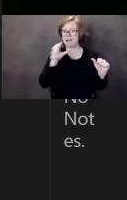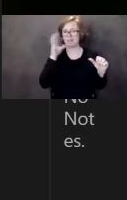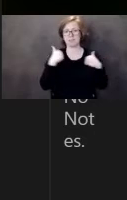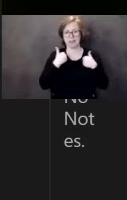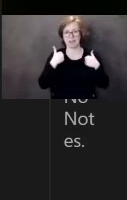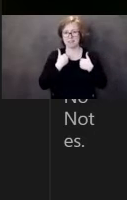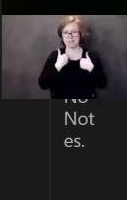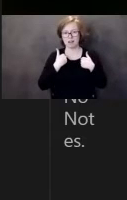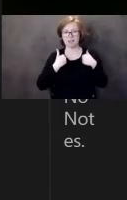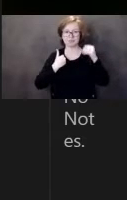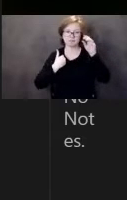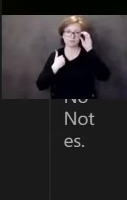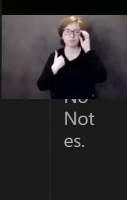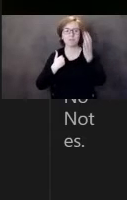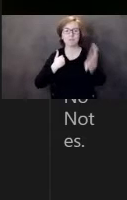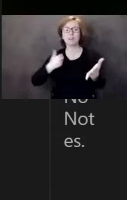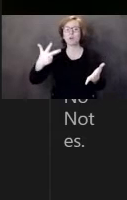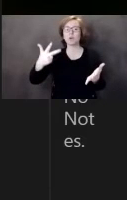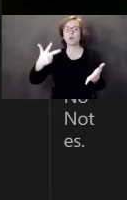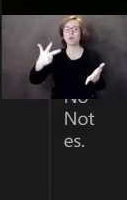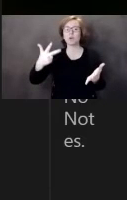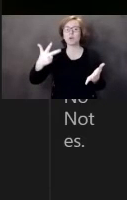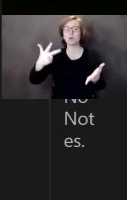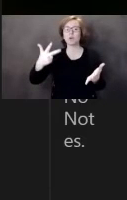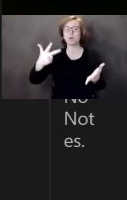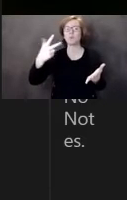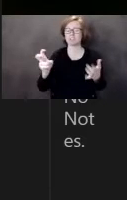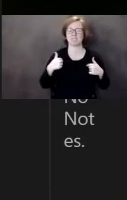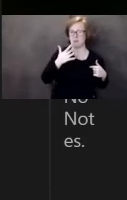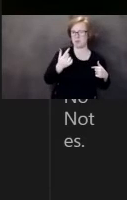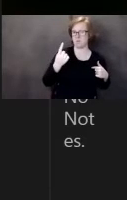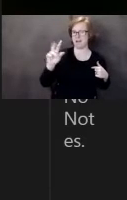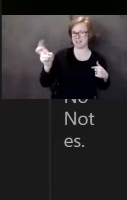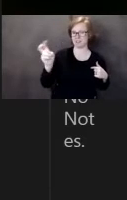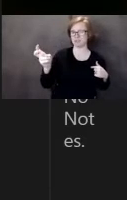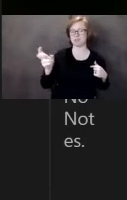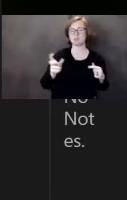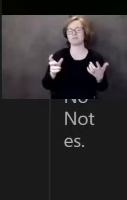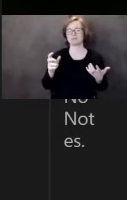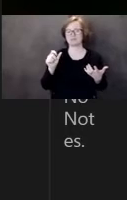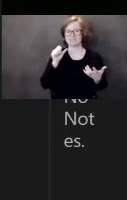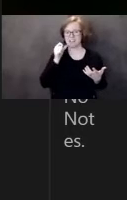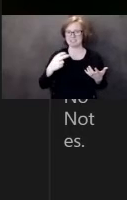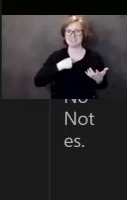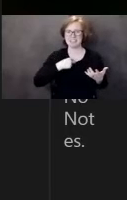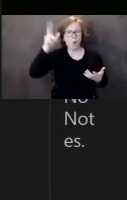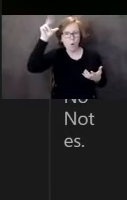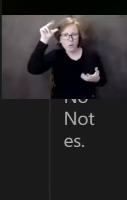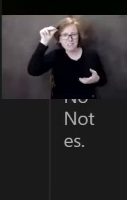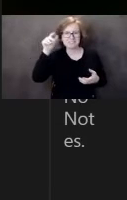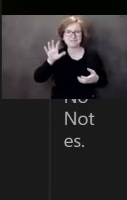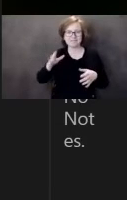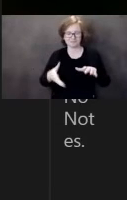this is some 3/4 inch minus. I prefer 1/4 inch, but that's because it doesn't get stuck in the hooves of horses in